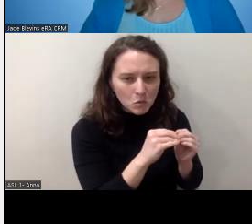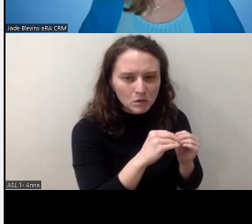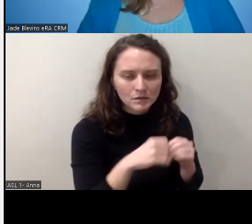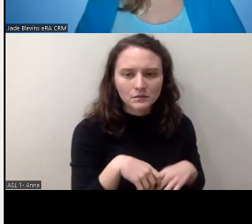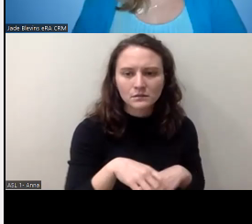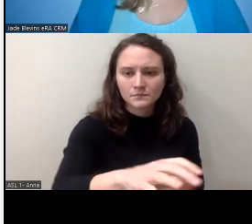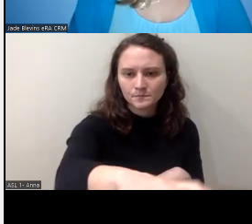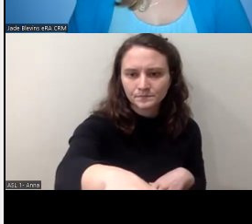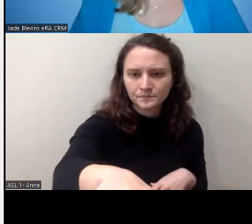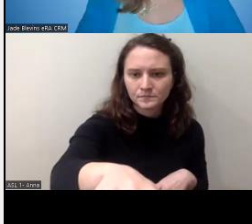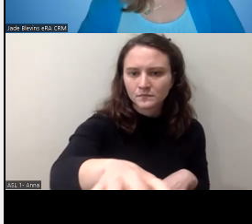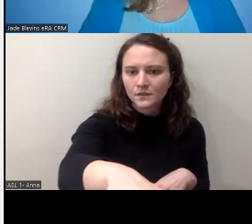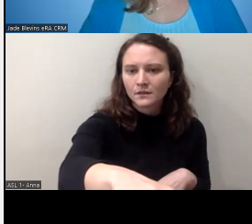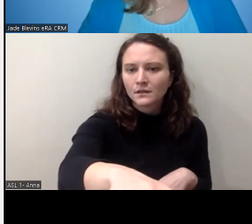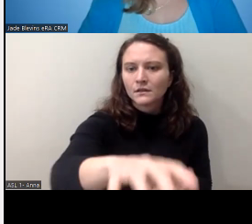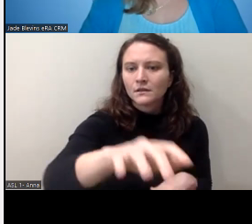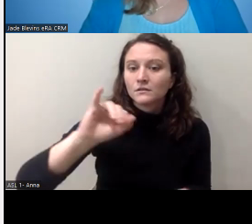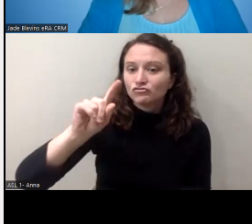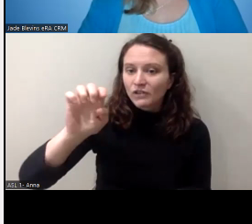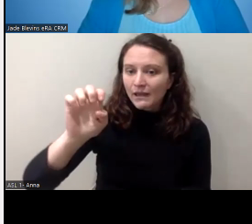and PI see closeout details?